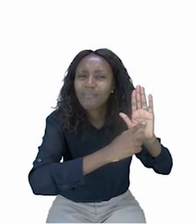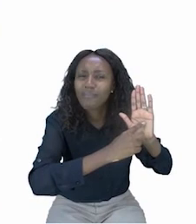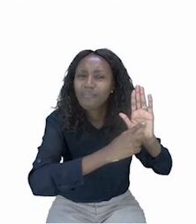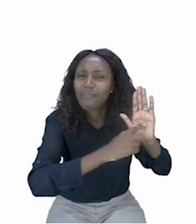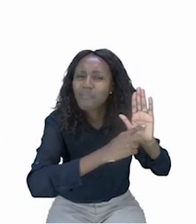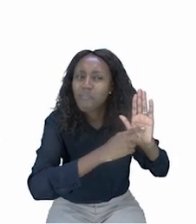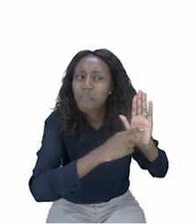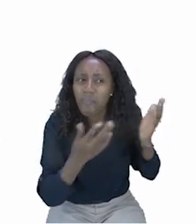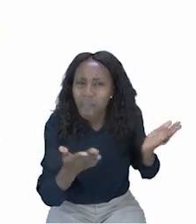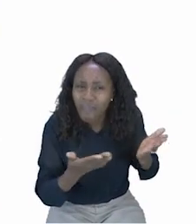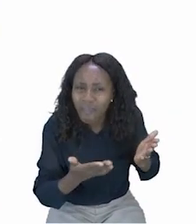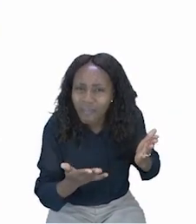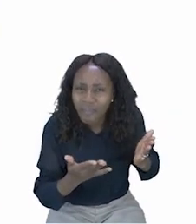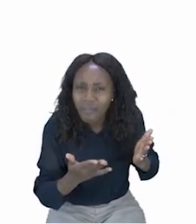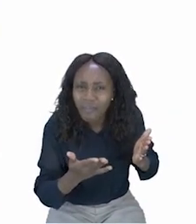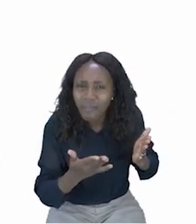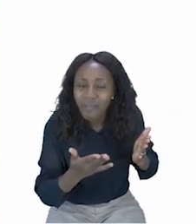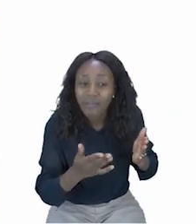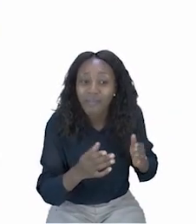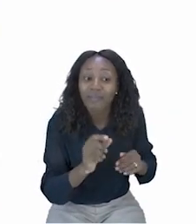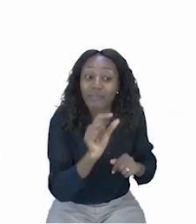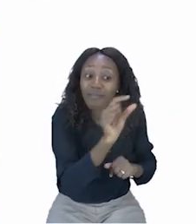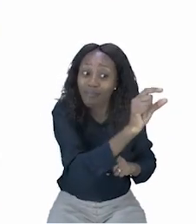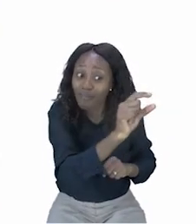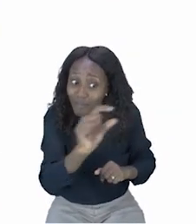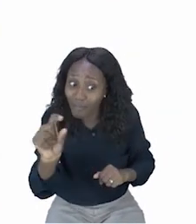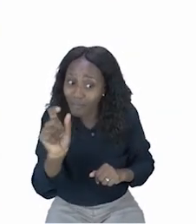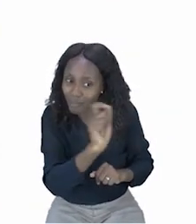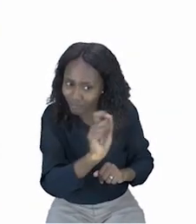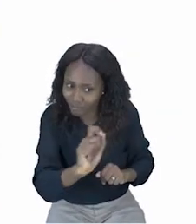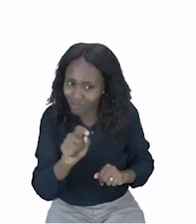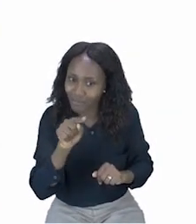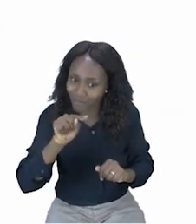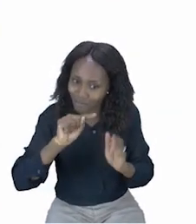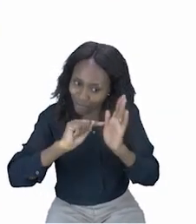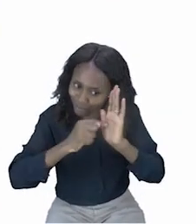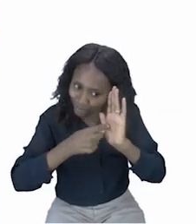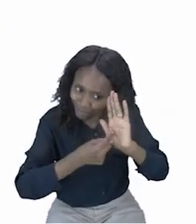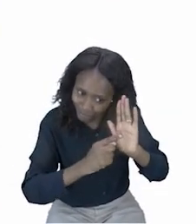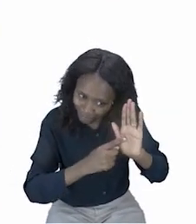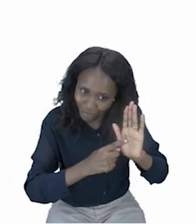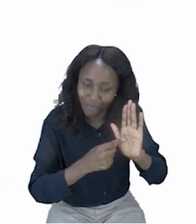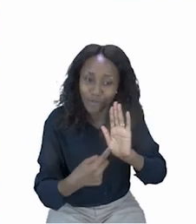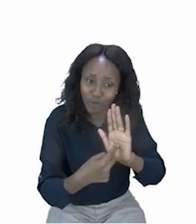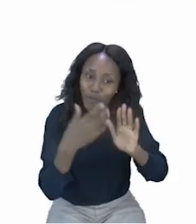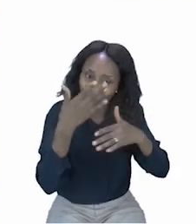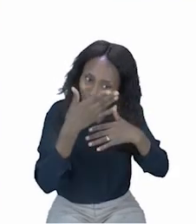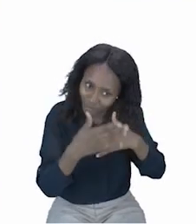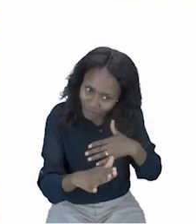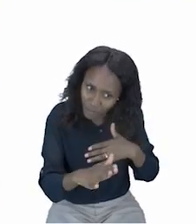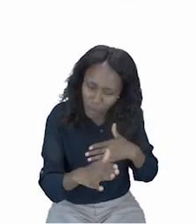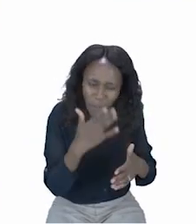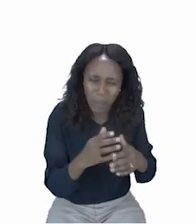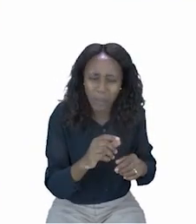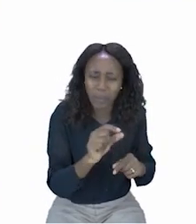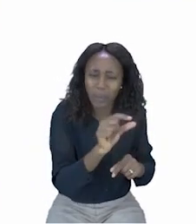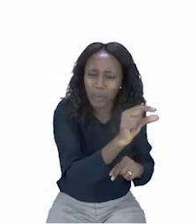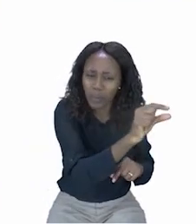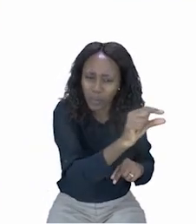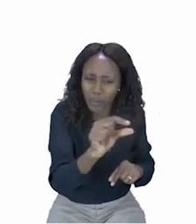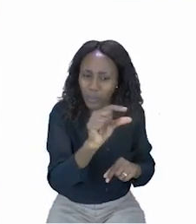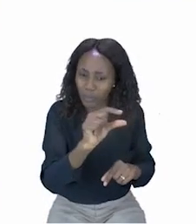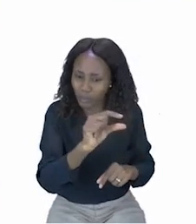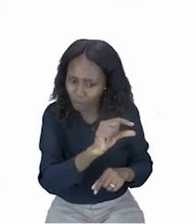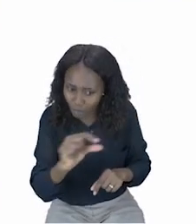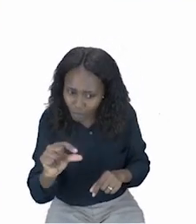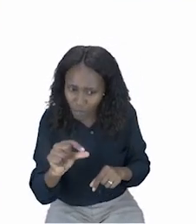full stop to end a sentence. It can also be used to separate two sentences. If it was one